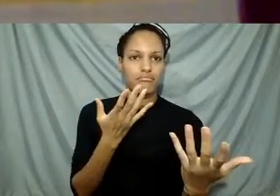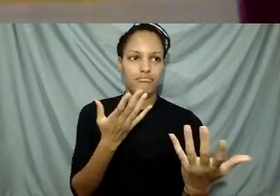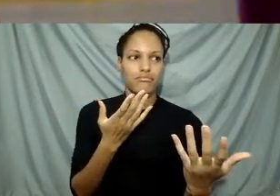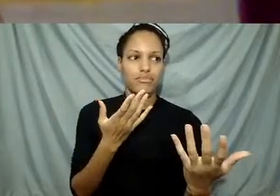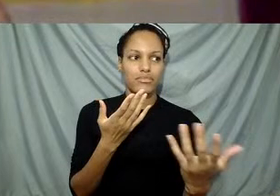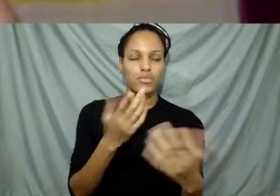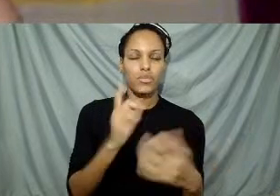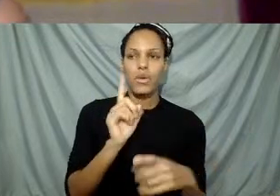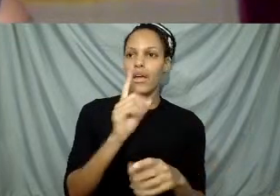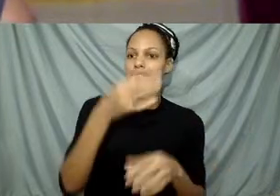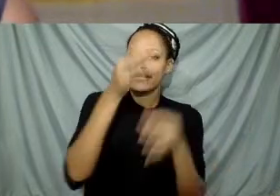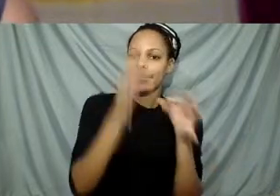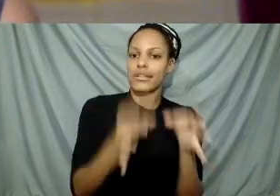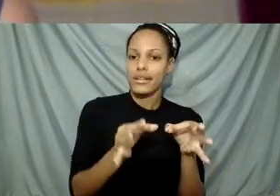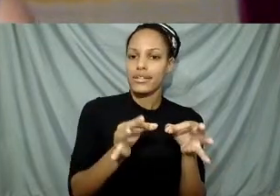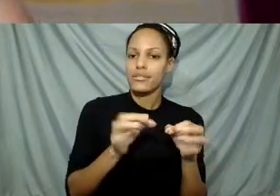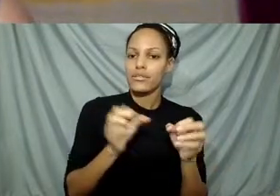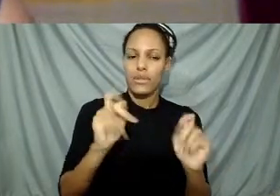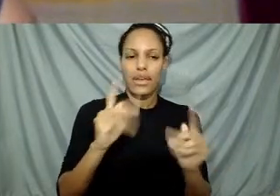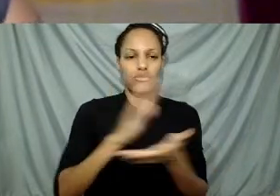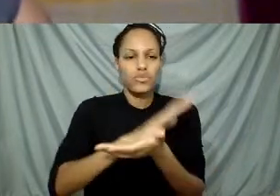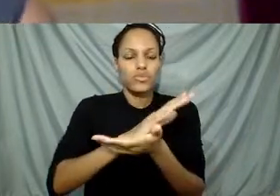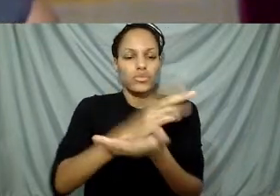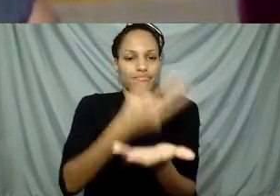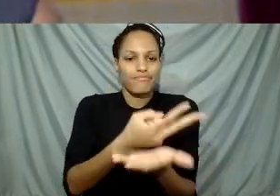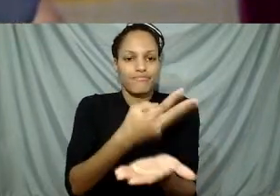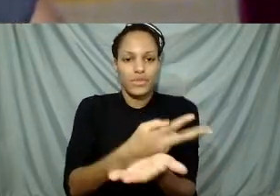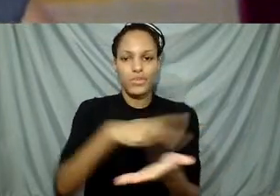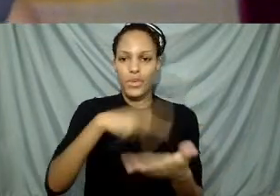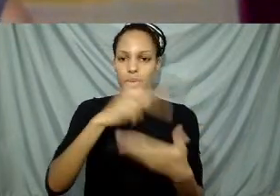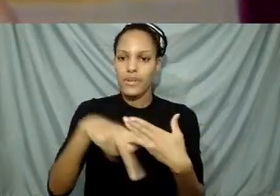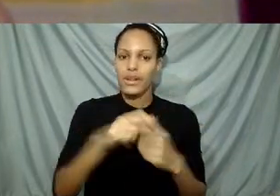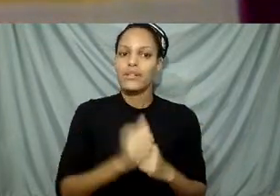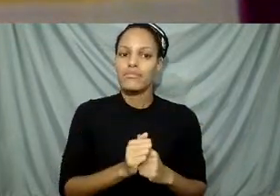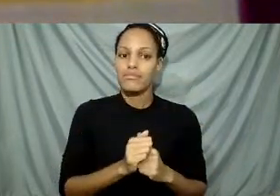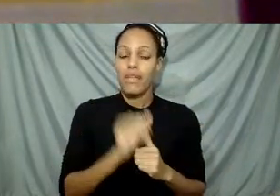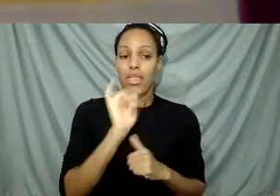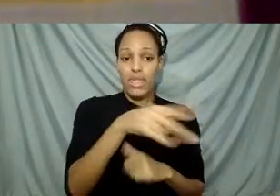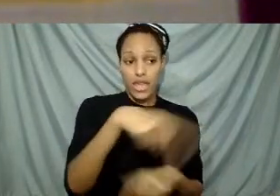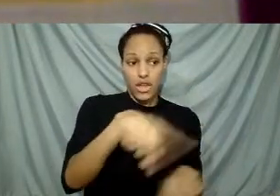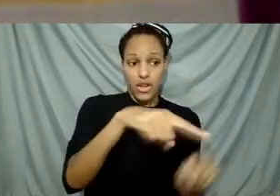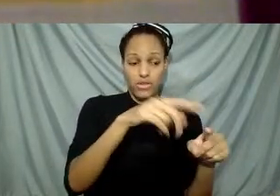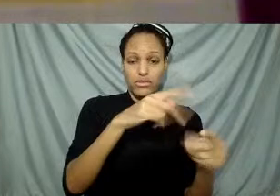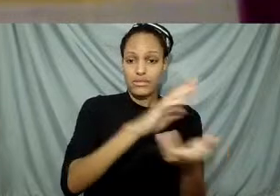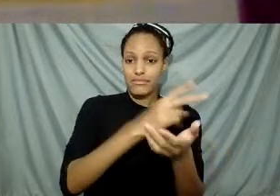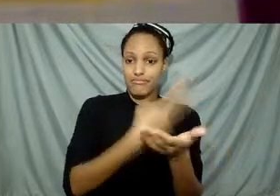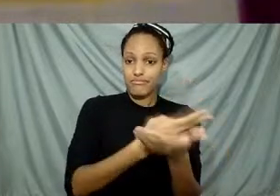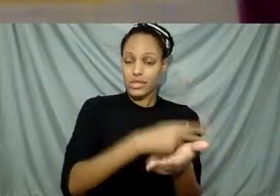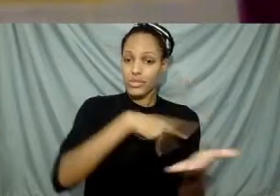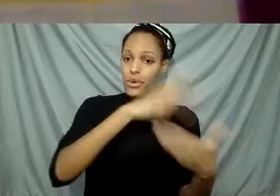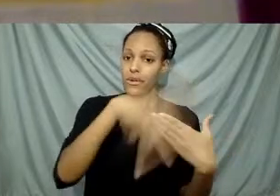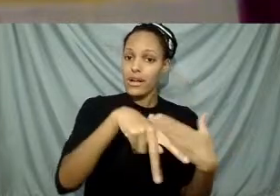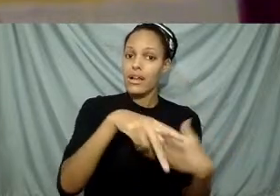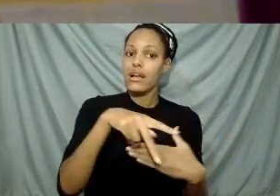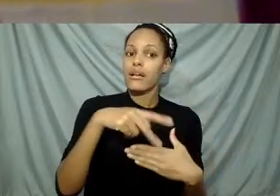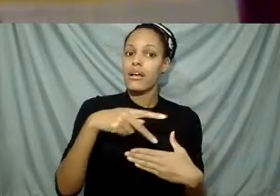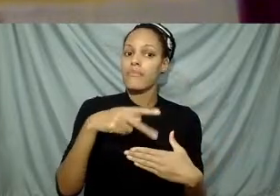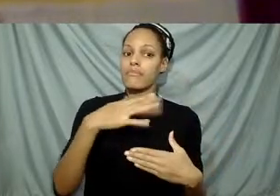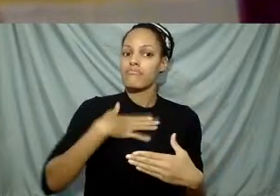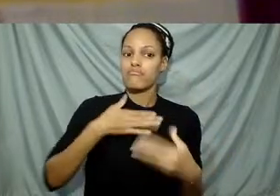to get my master's. And that's where I feel I became a choreographer. during that experience